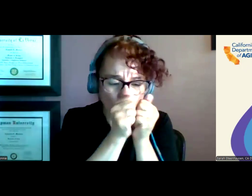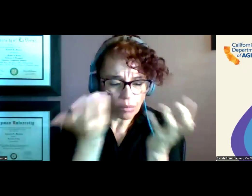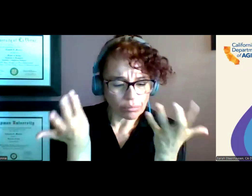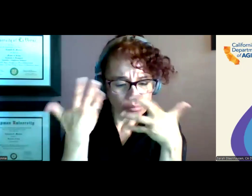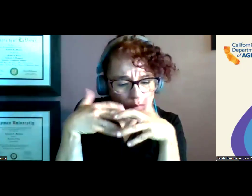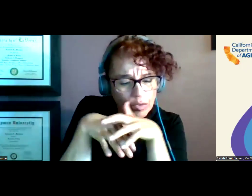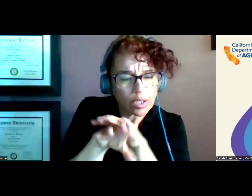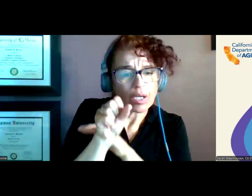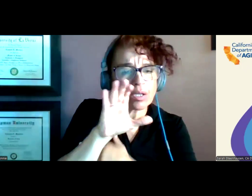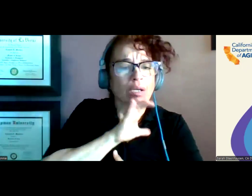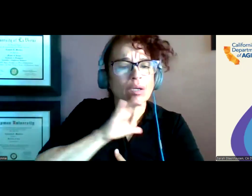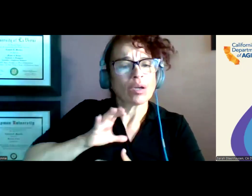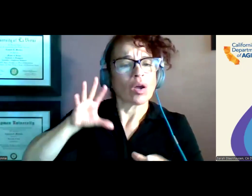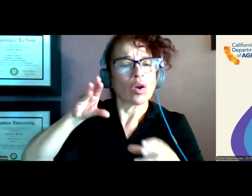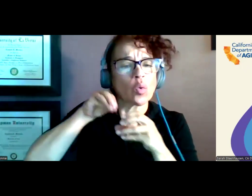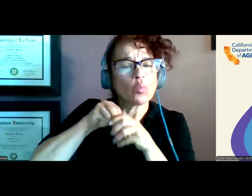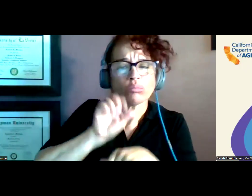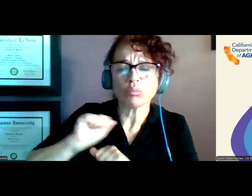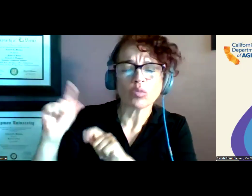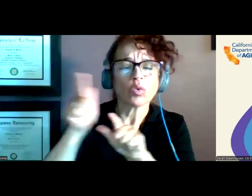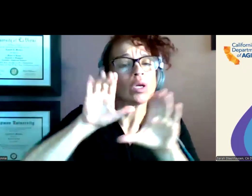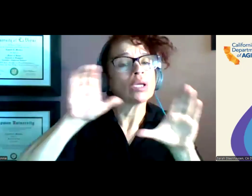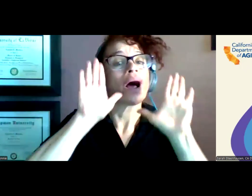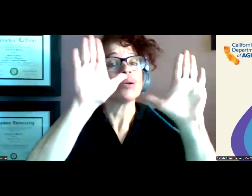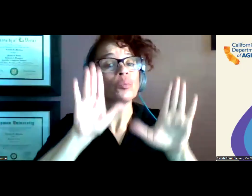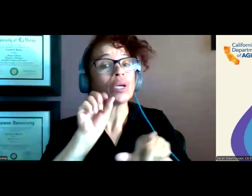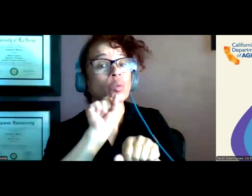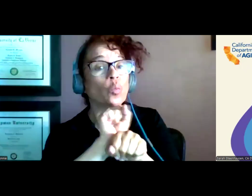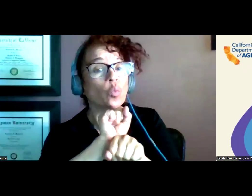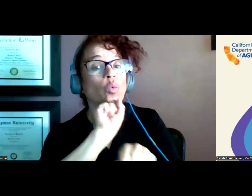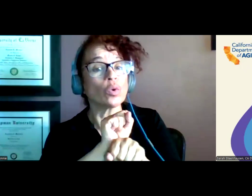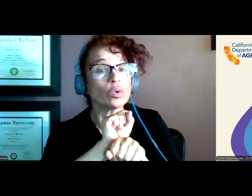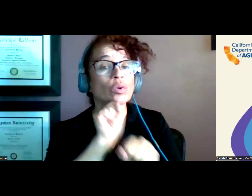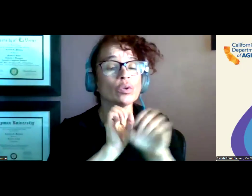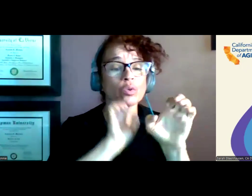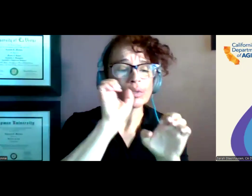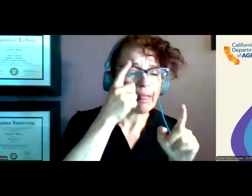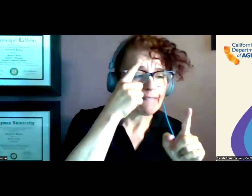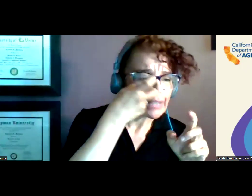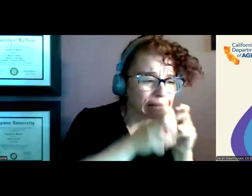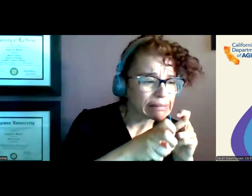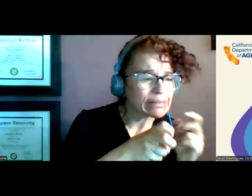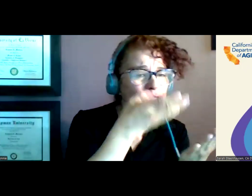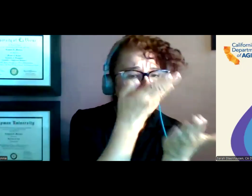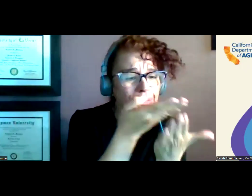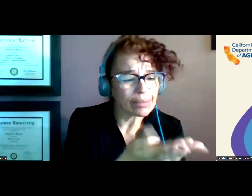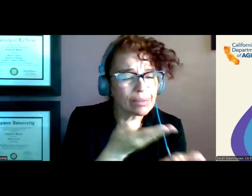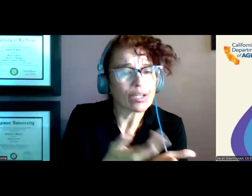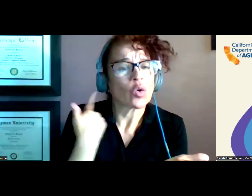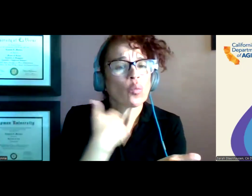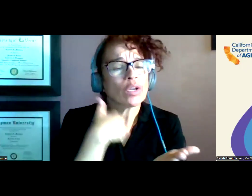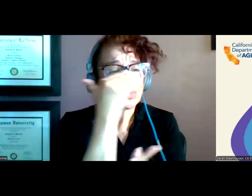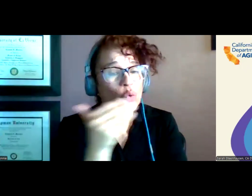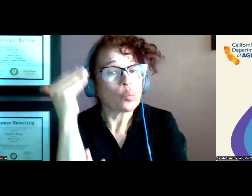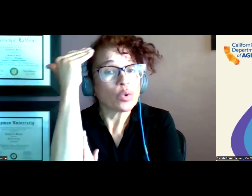our subcommittees, all of you are just doing an amazing job in elevating the issues that we need to be aware